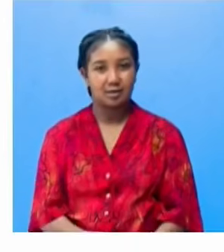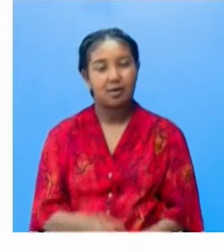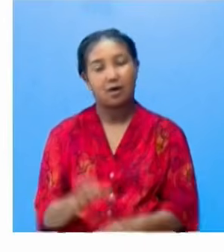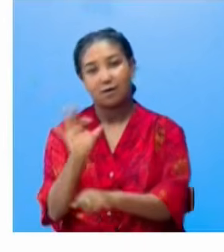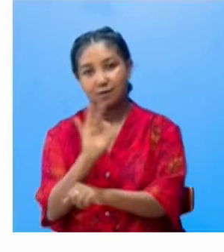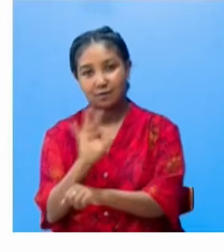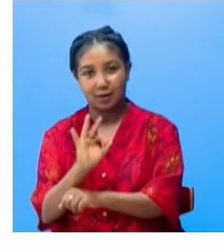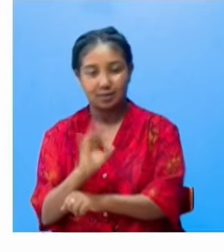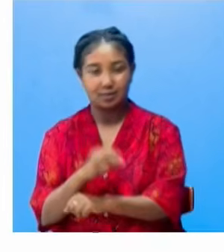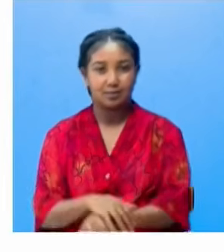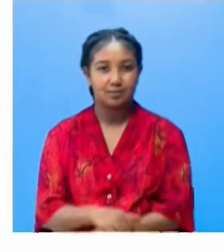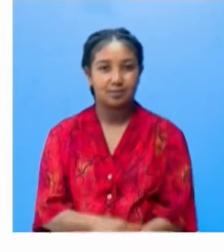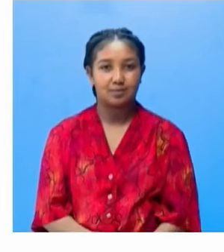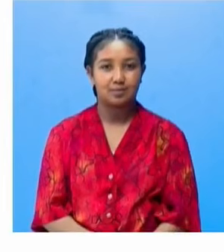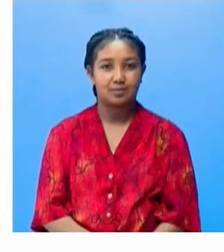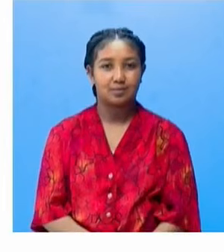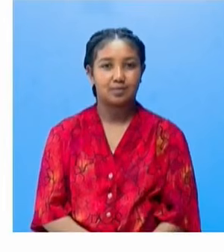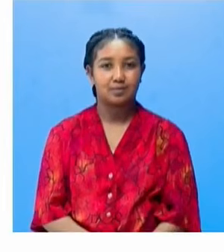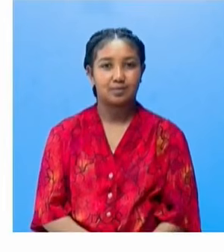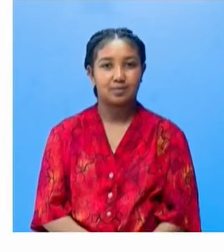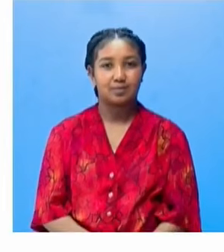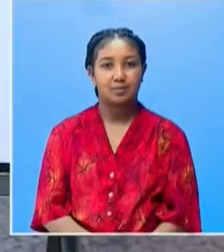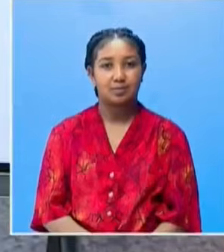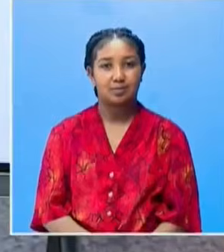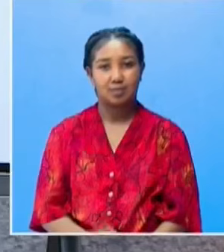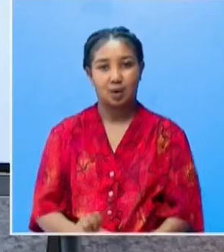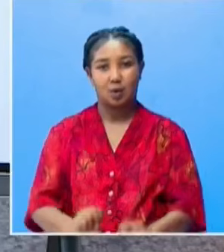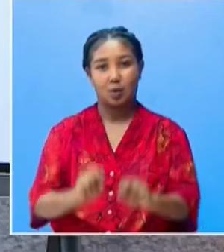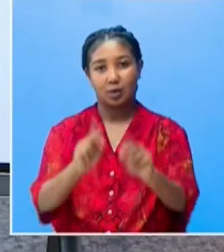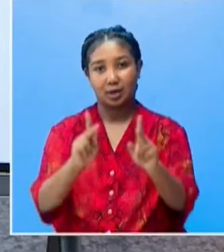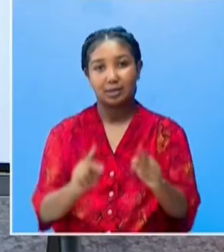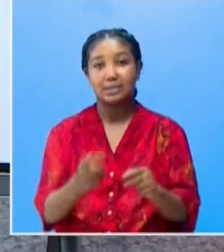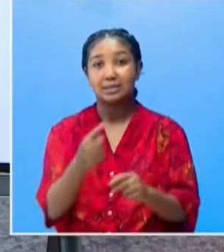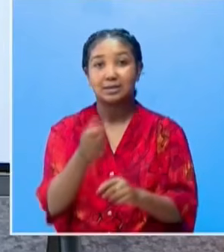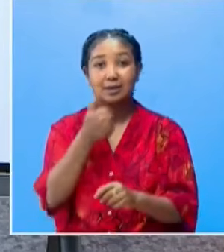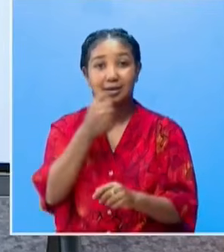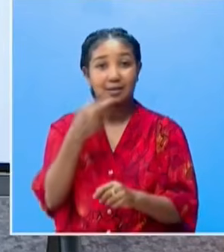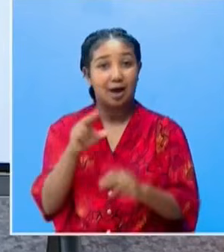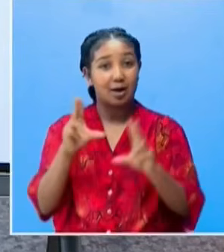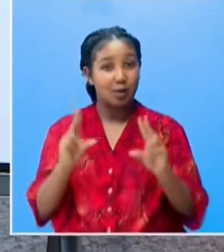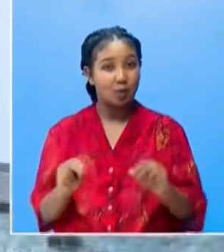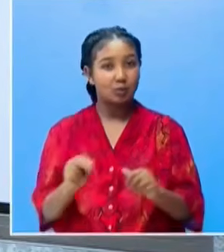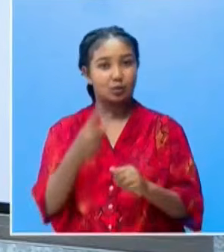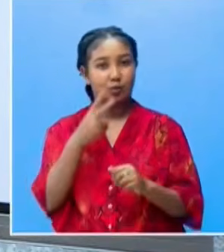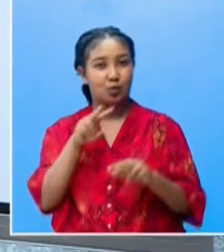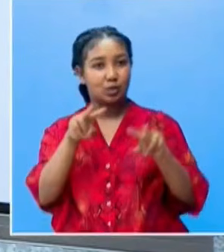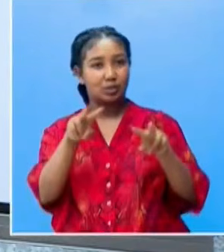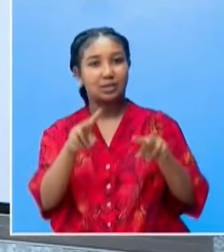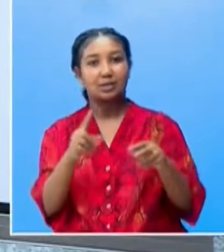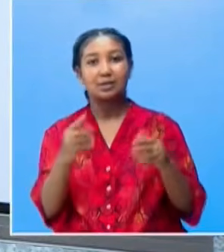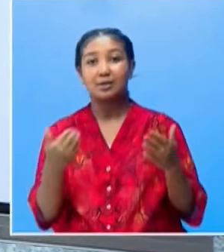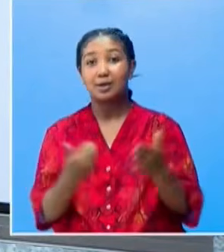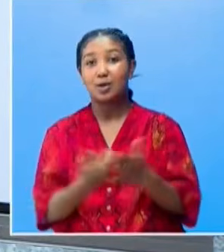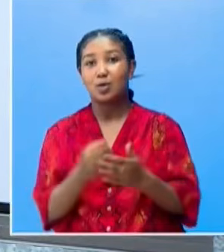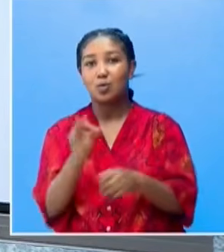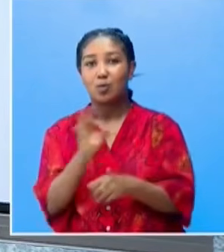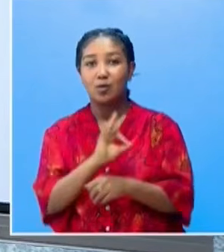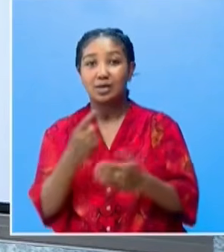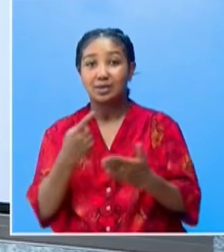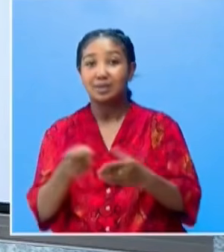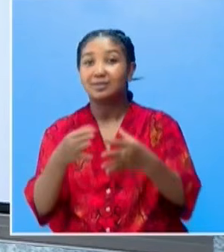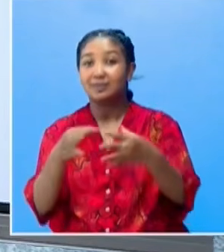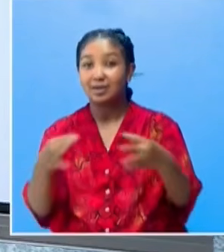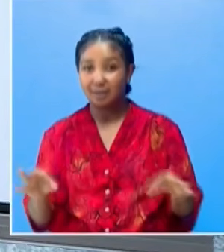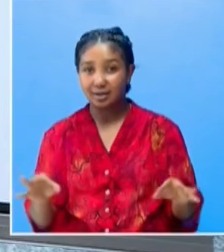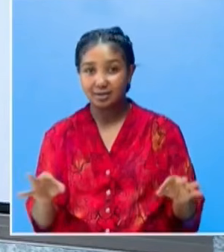film. Movie means film, okay? Okay. The girls are not watching the new movie. In this